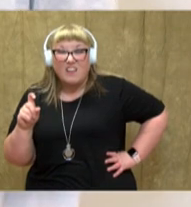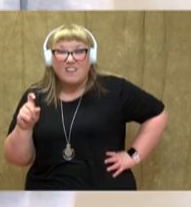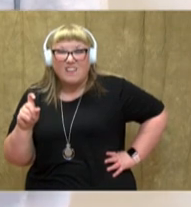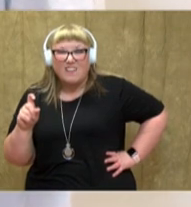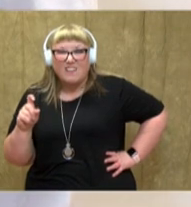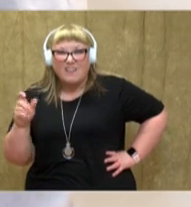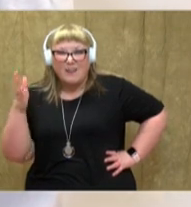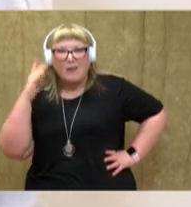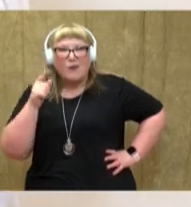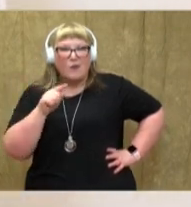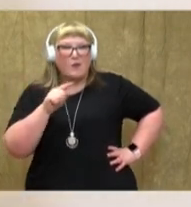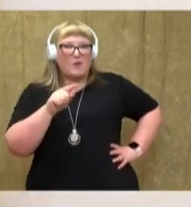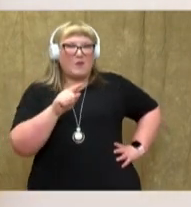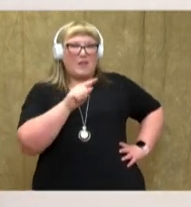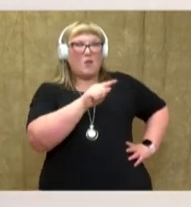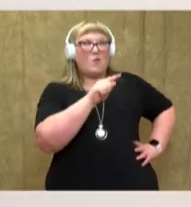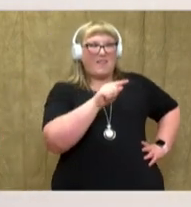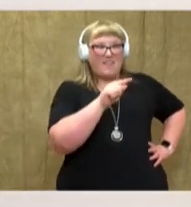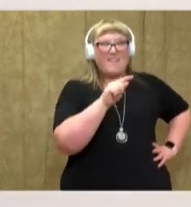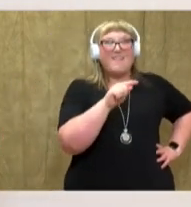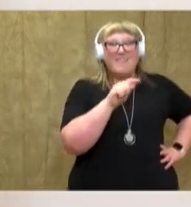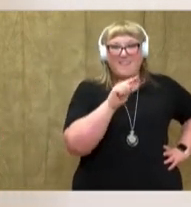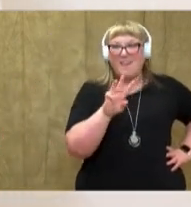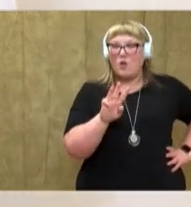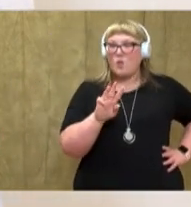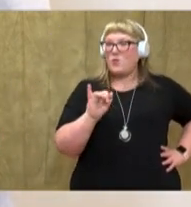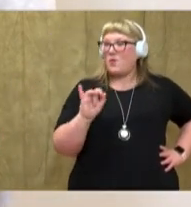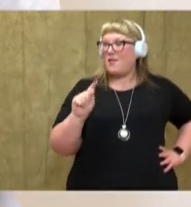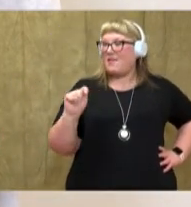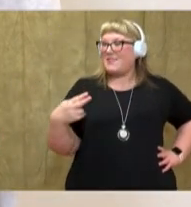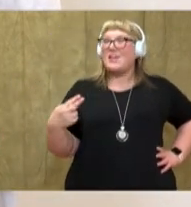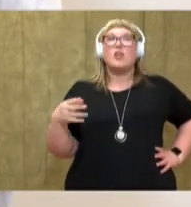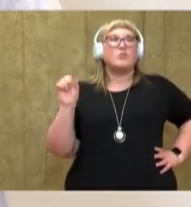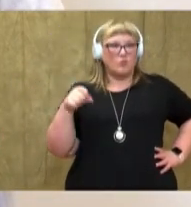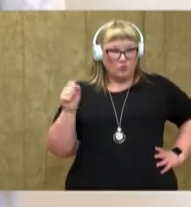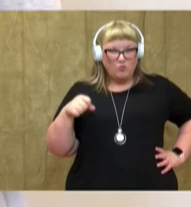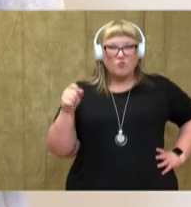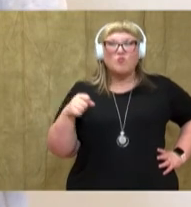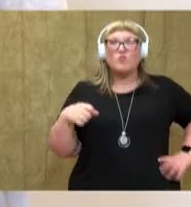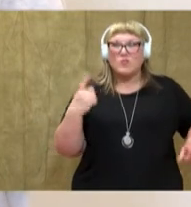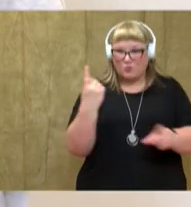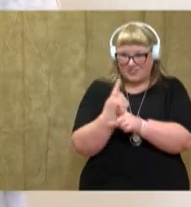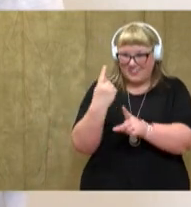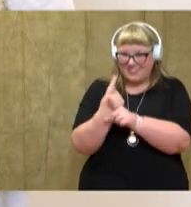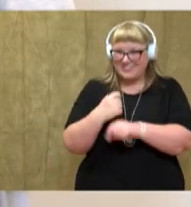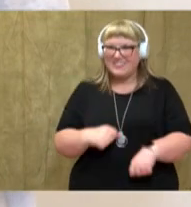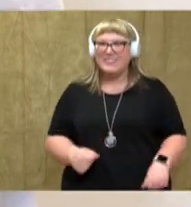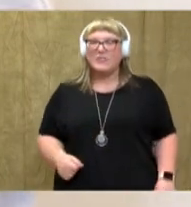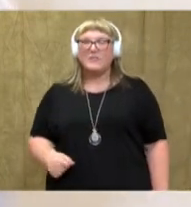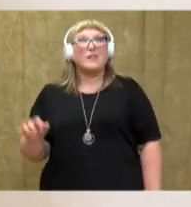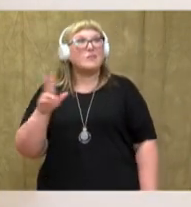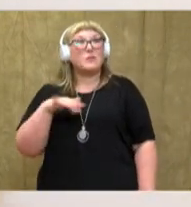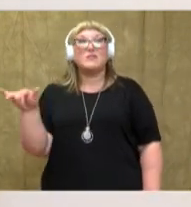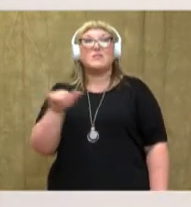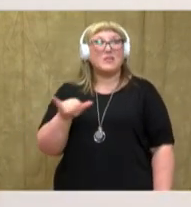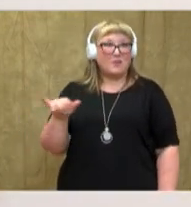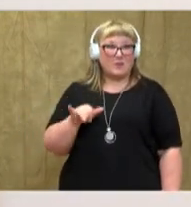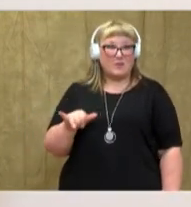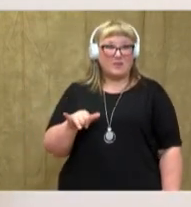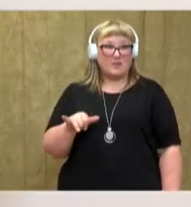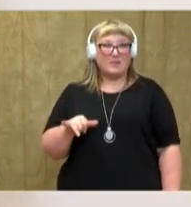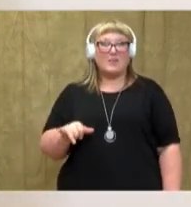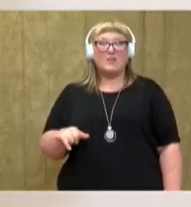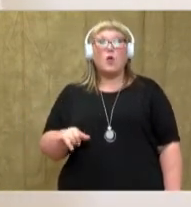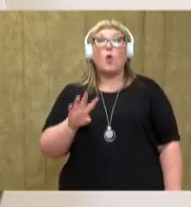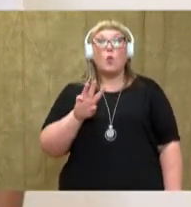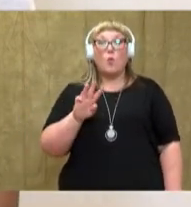I know where you're going. You're thinking right here. W-I-T-H, absolutely. Just as you spelled it on your paper, just as you're watching